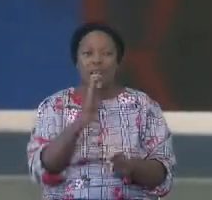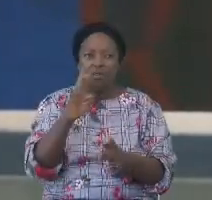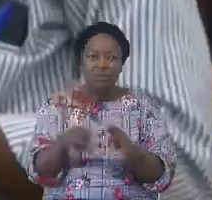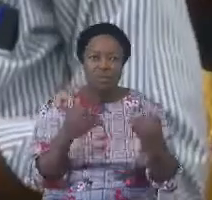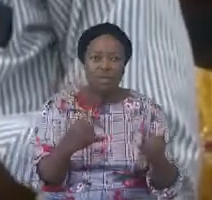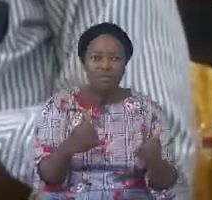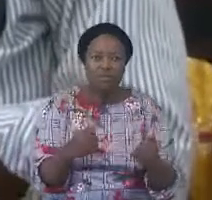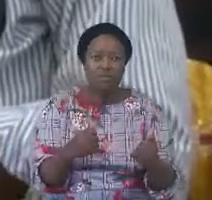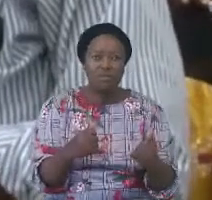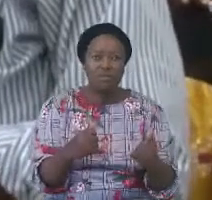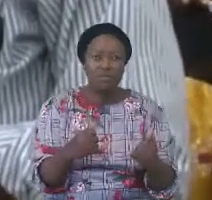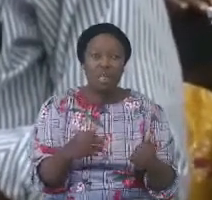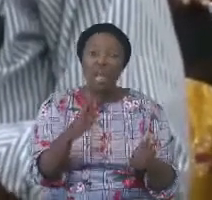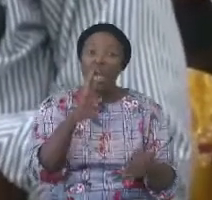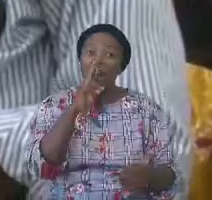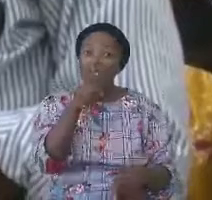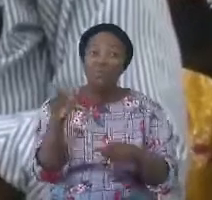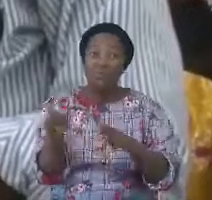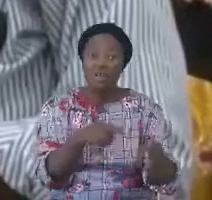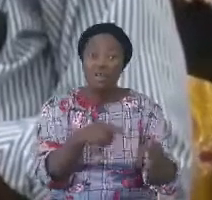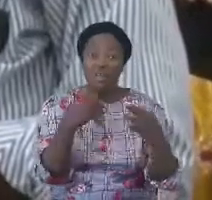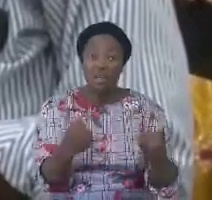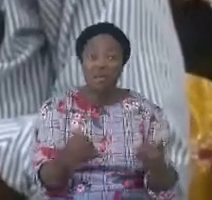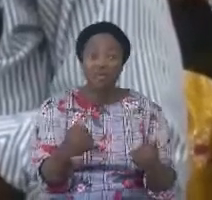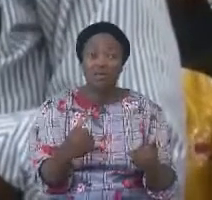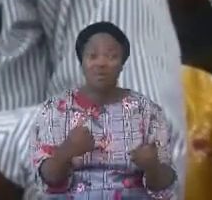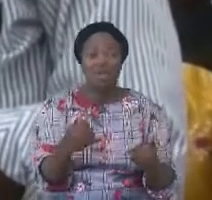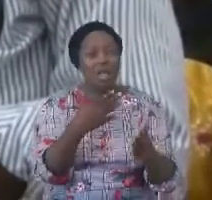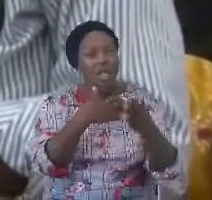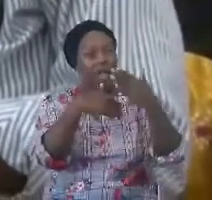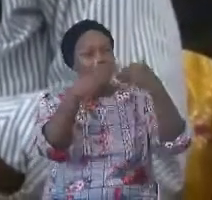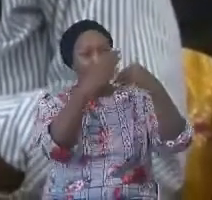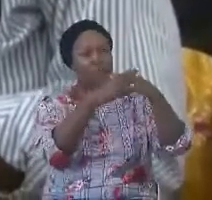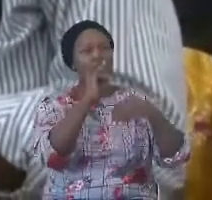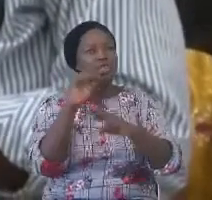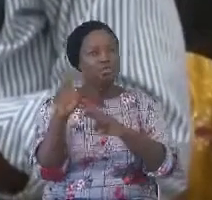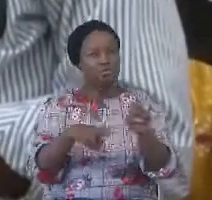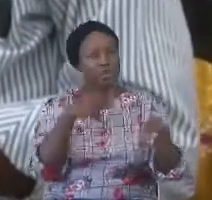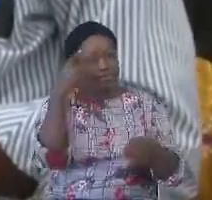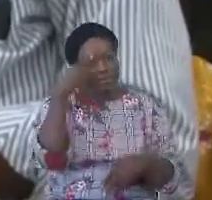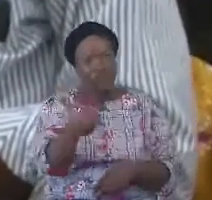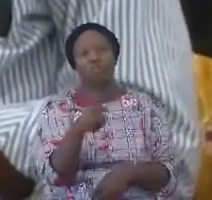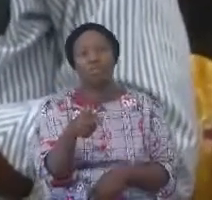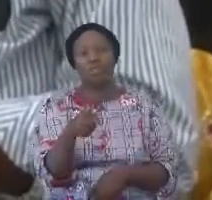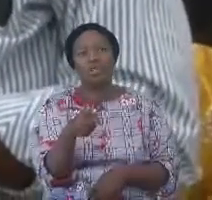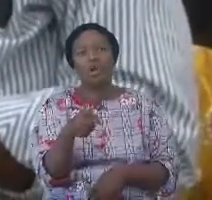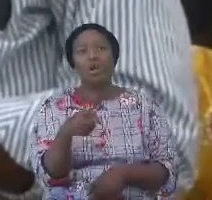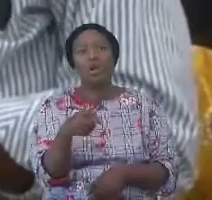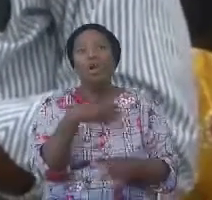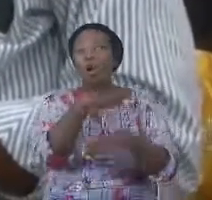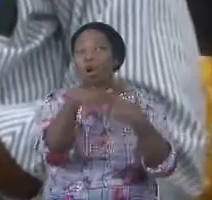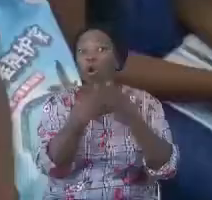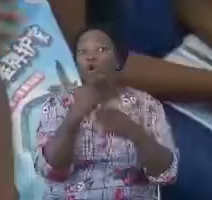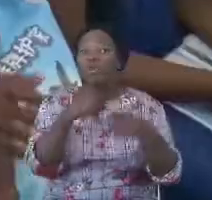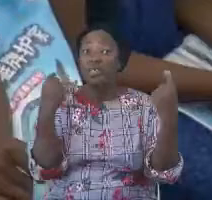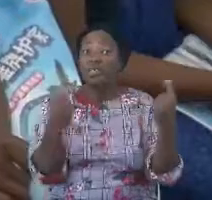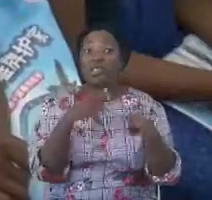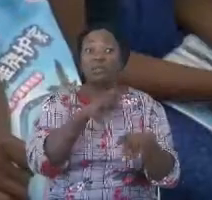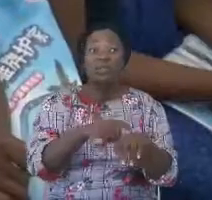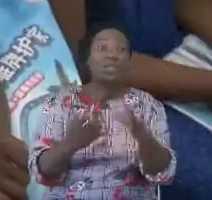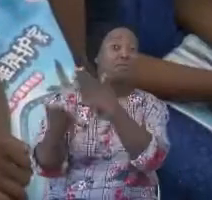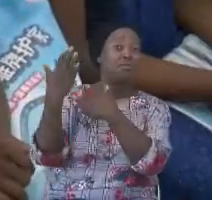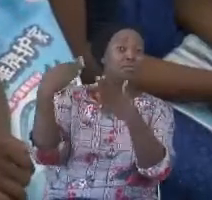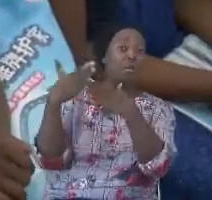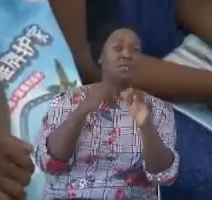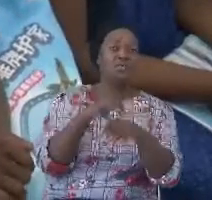be done today for you in jesus name are you ready i said are you ready heaven